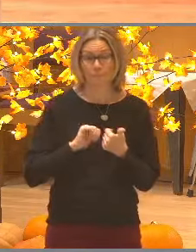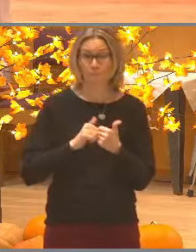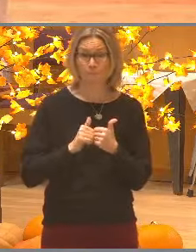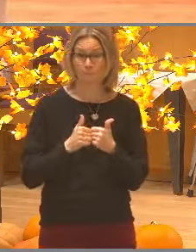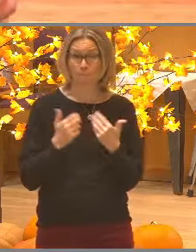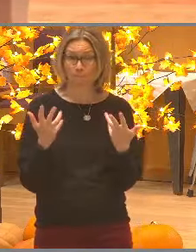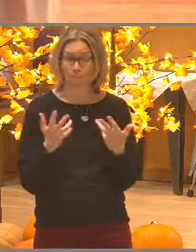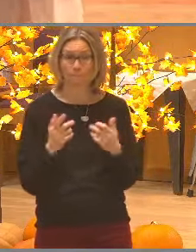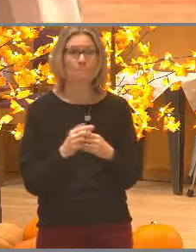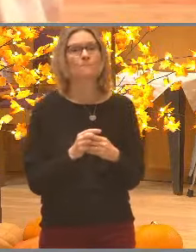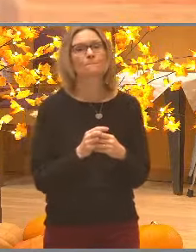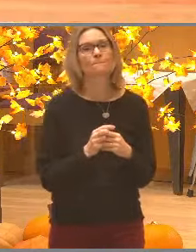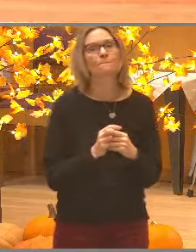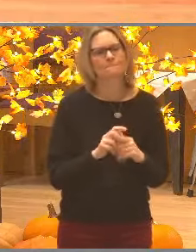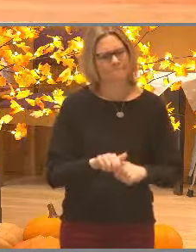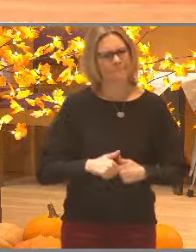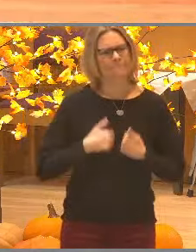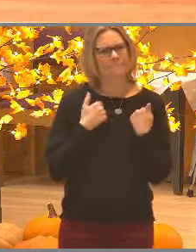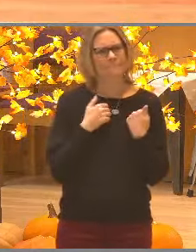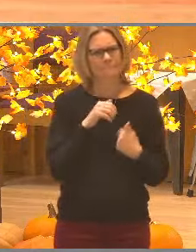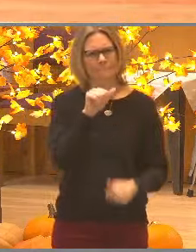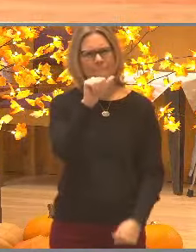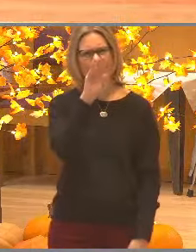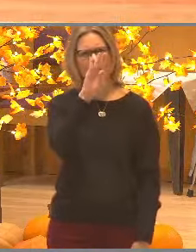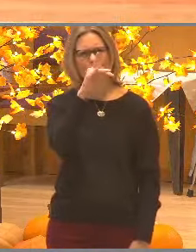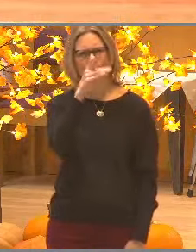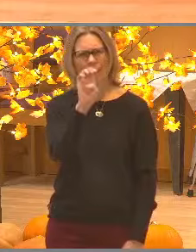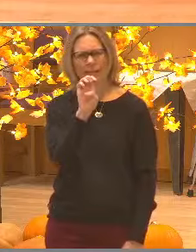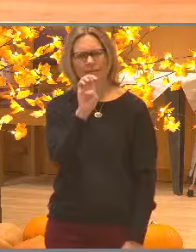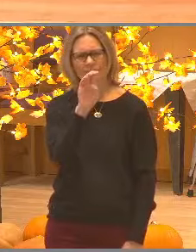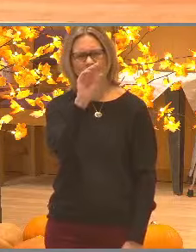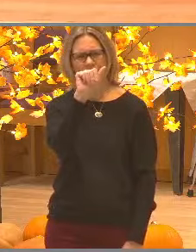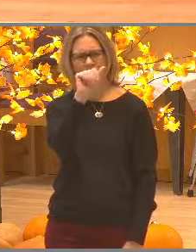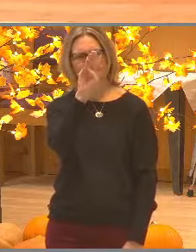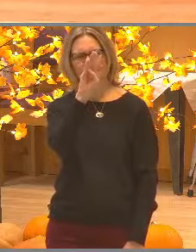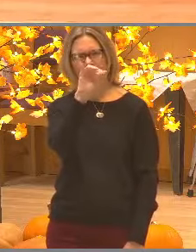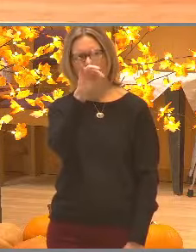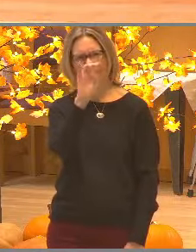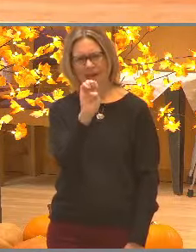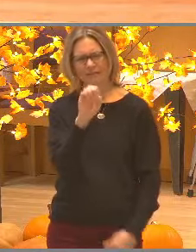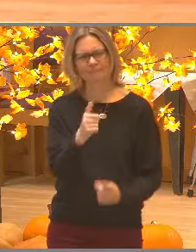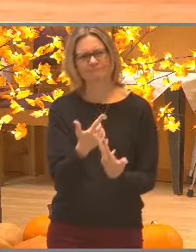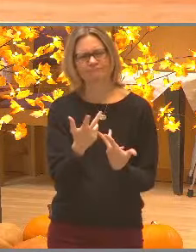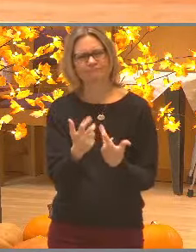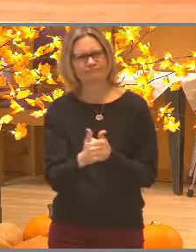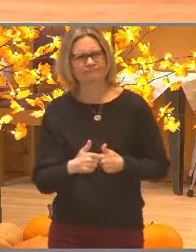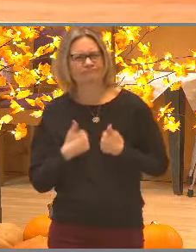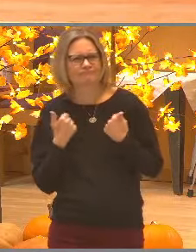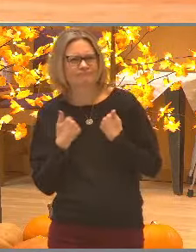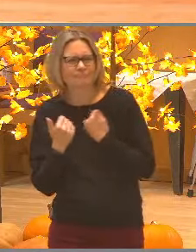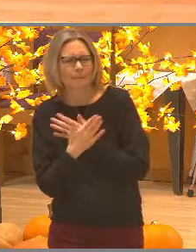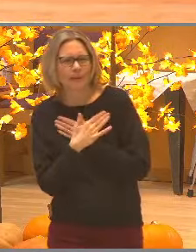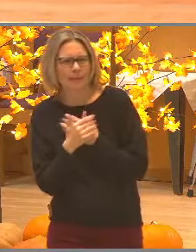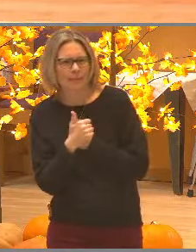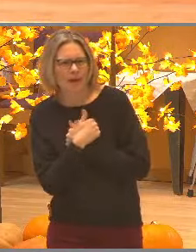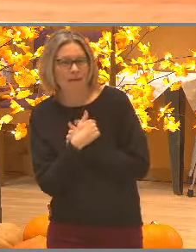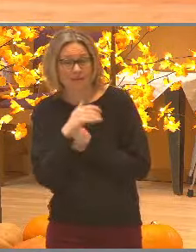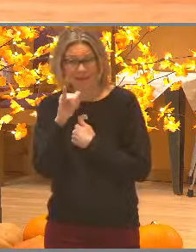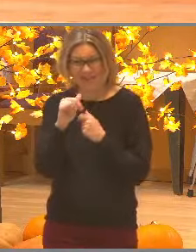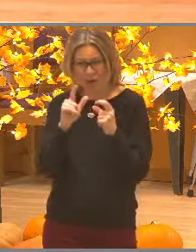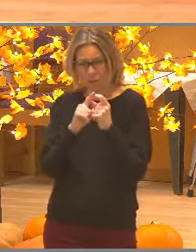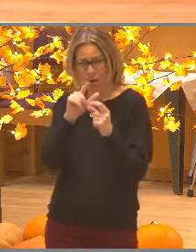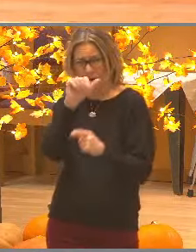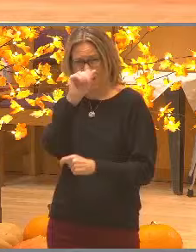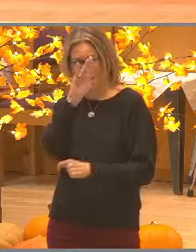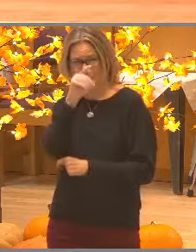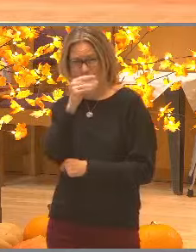by abiding in me, abiding in my love. And the word abide in the Greek, that